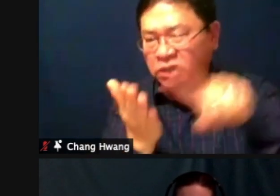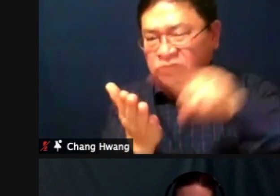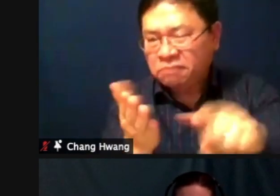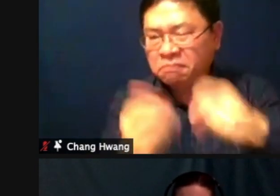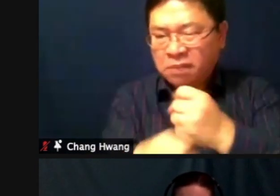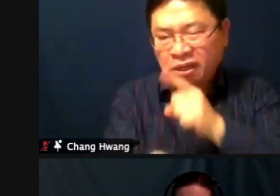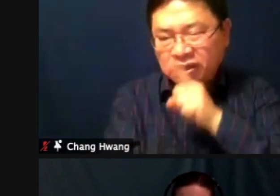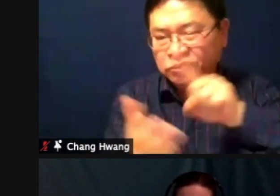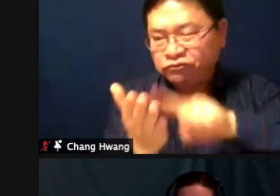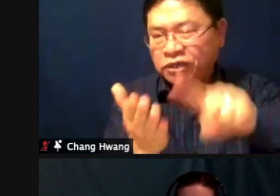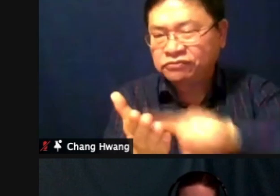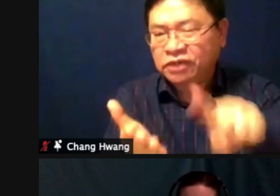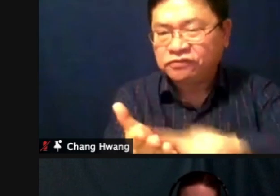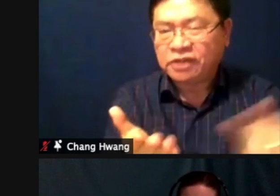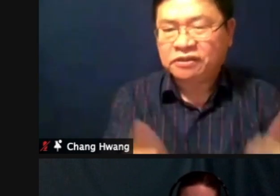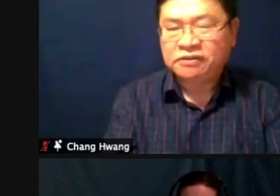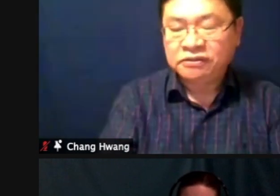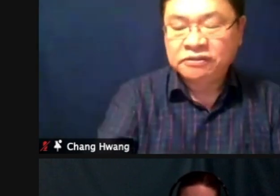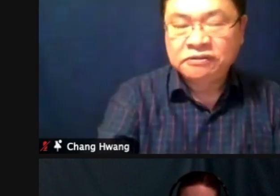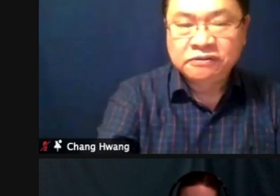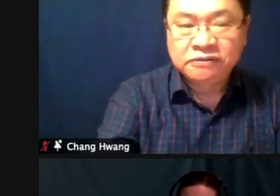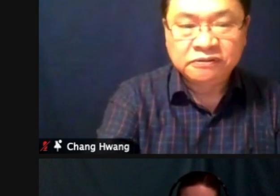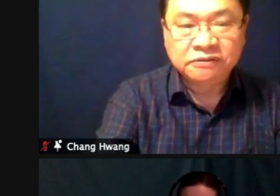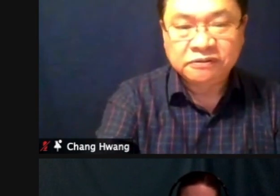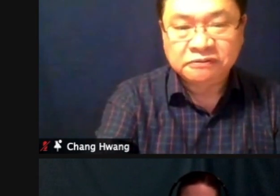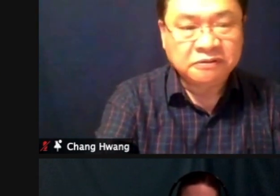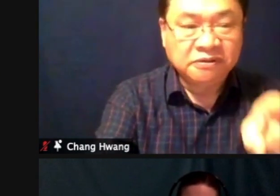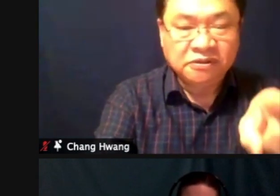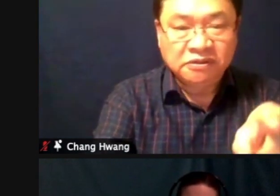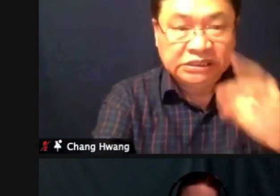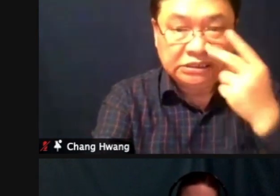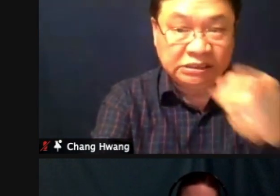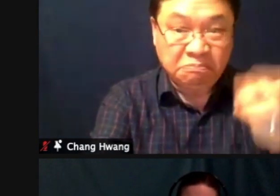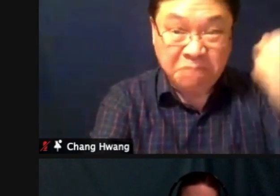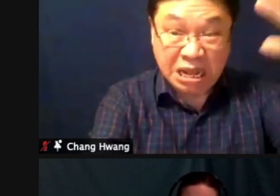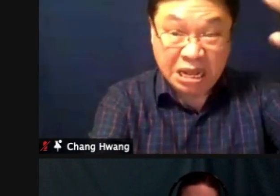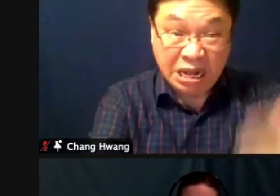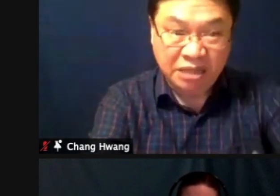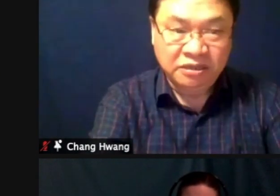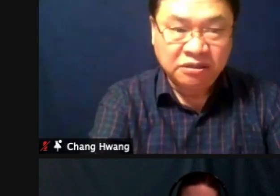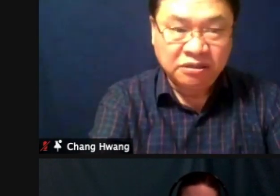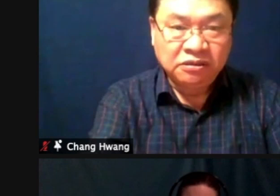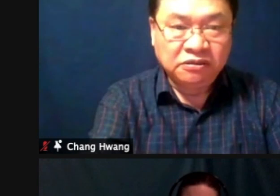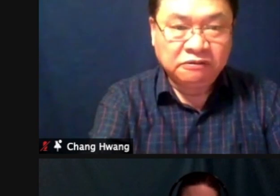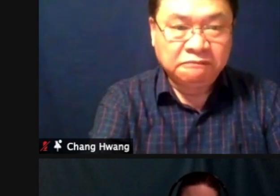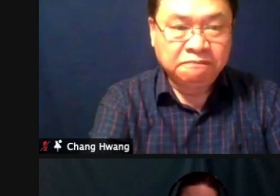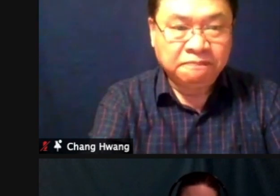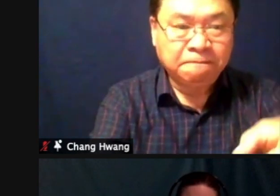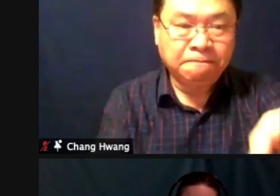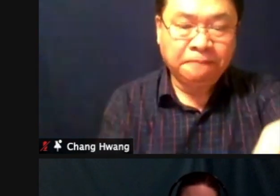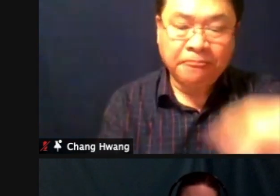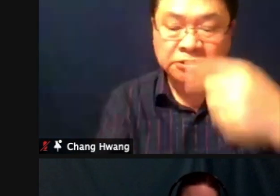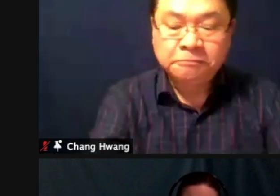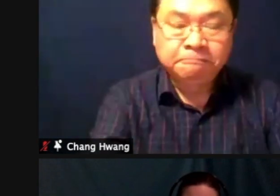10 years. But it is an area of research that is of high value. And you can see that